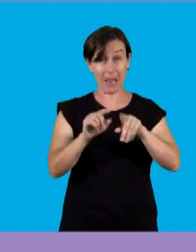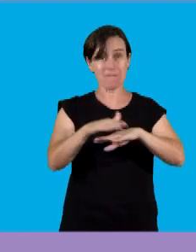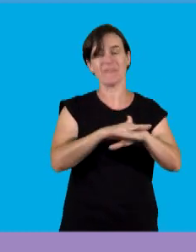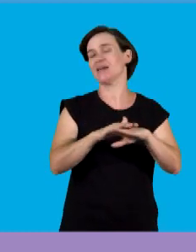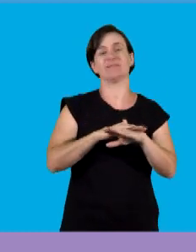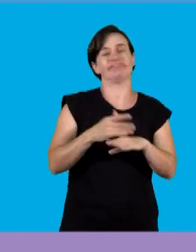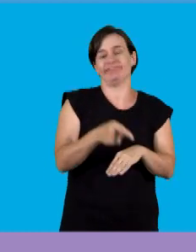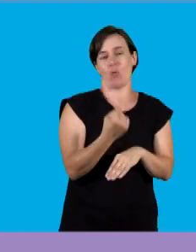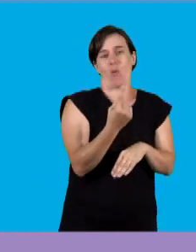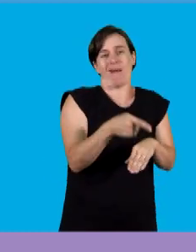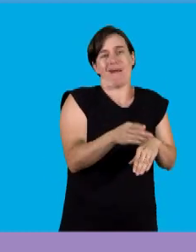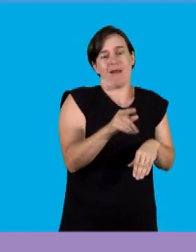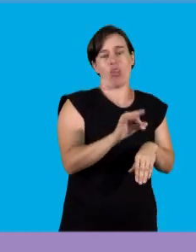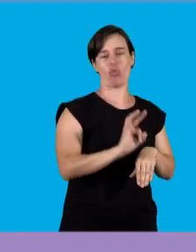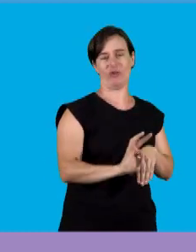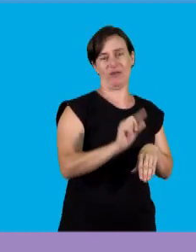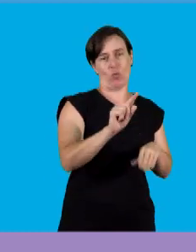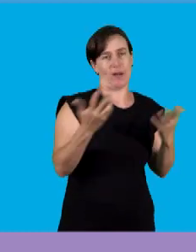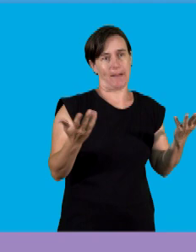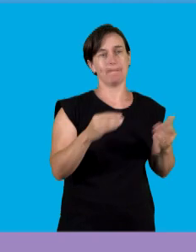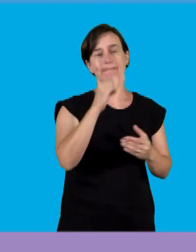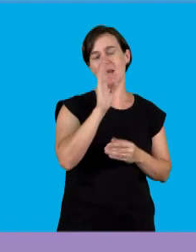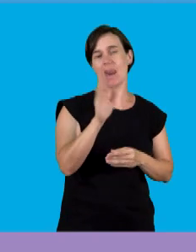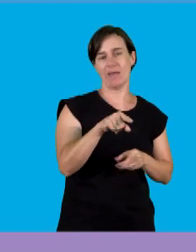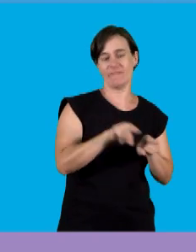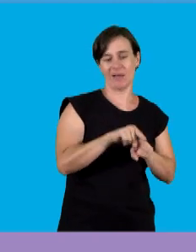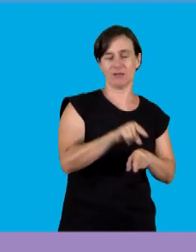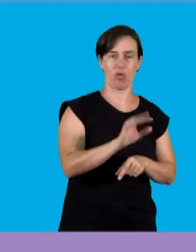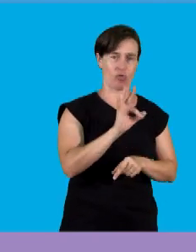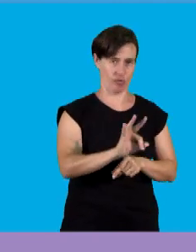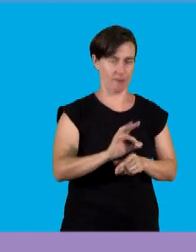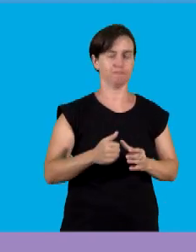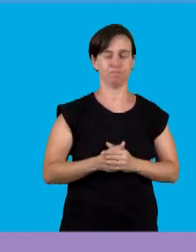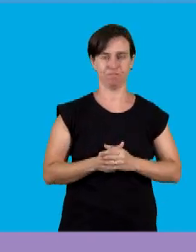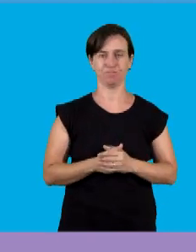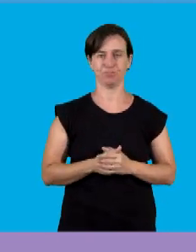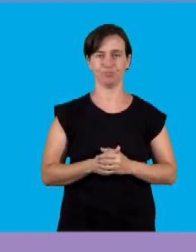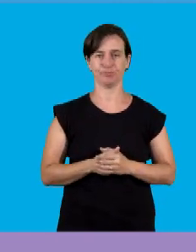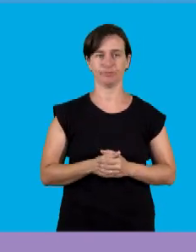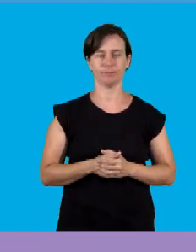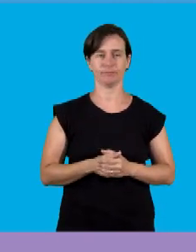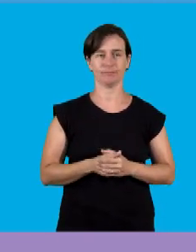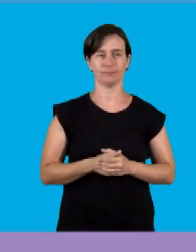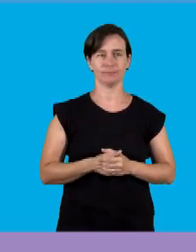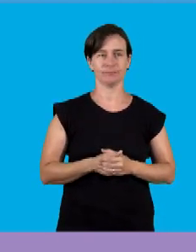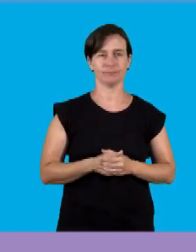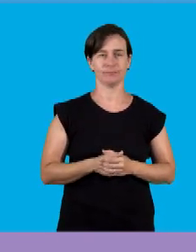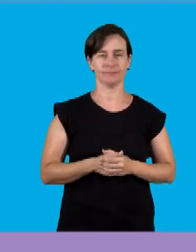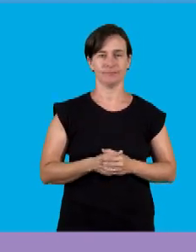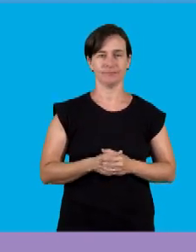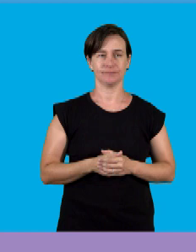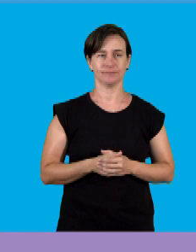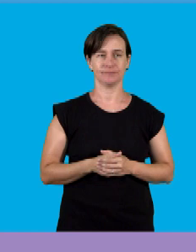base as it. So it is going to remain as a denominator 3 as it is. Now look at